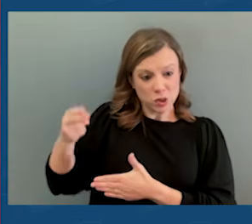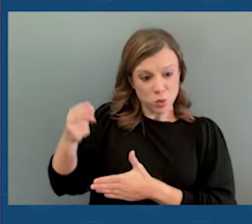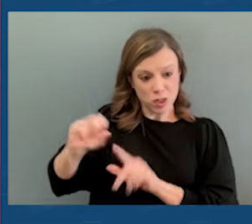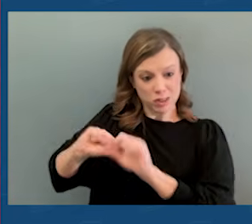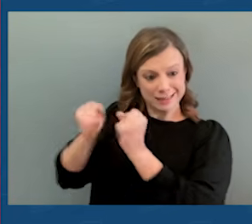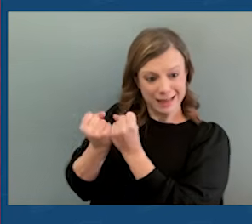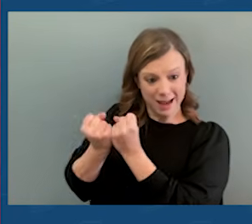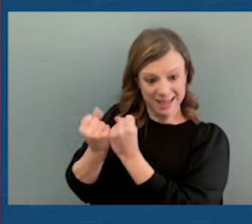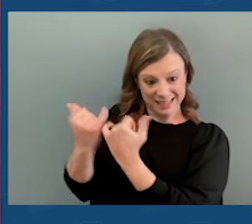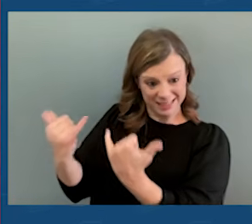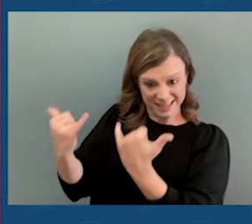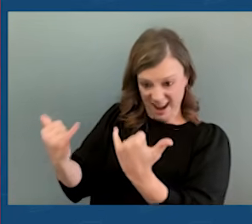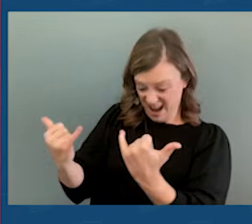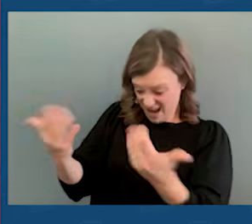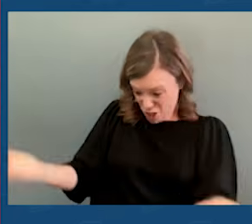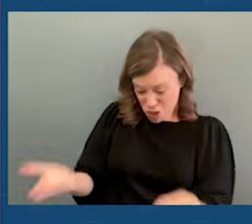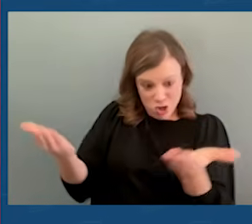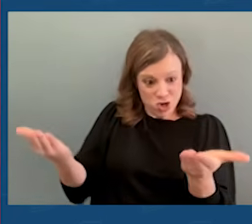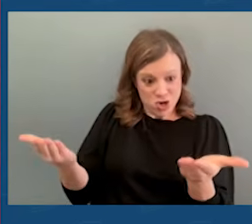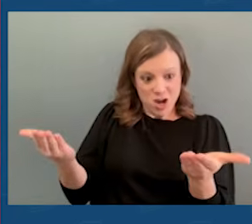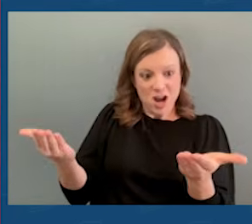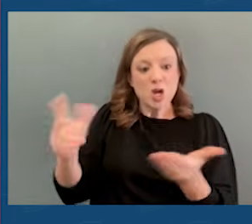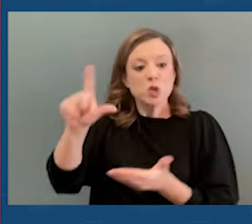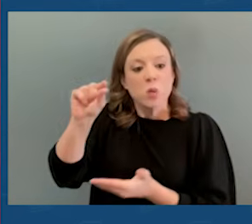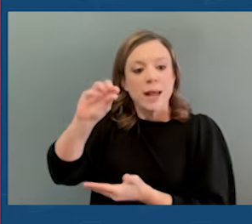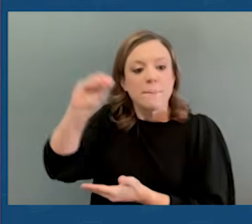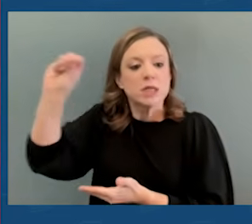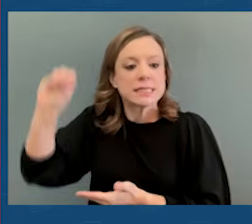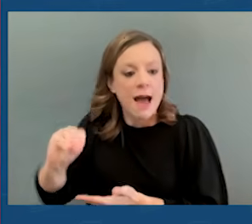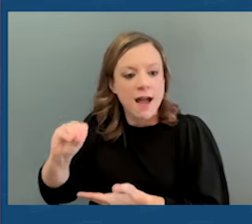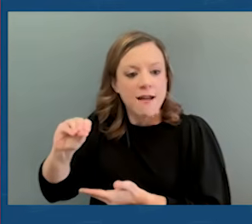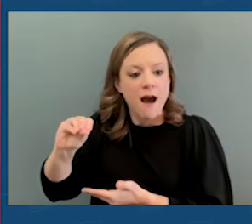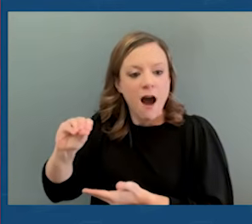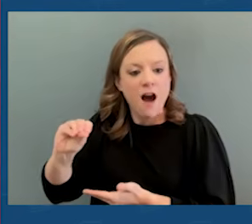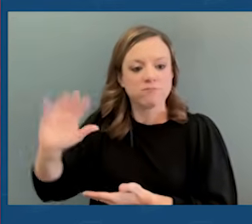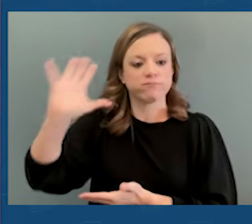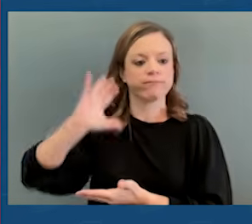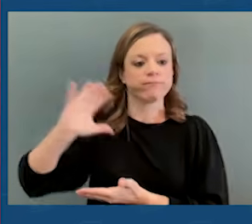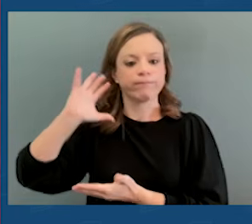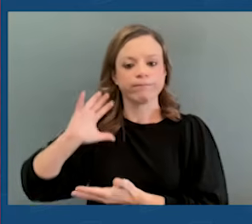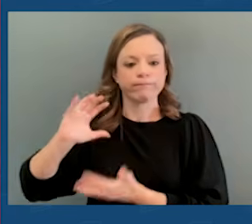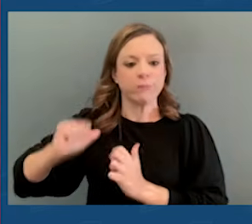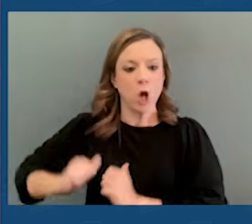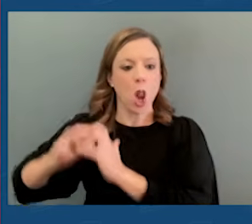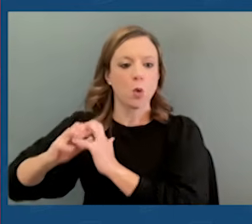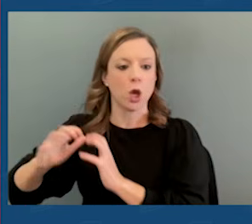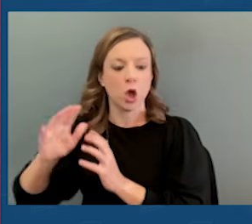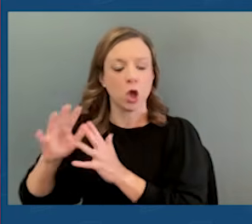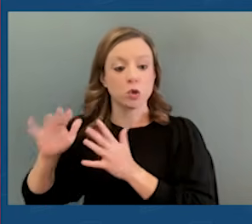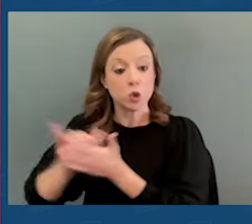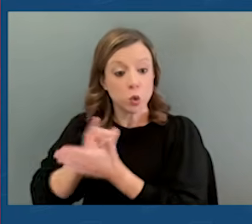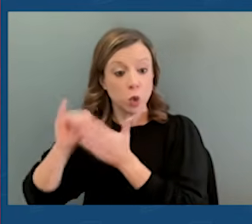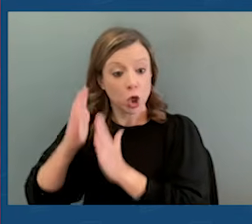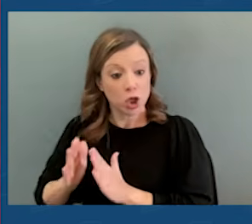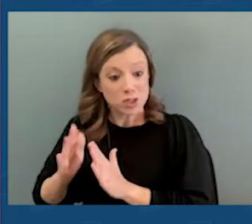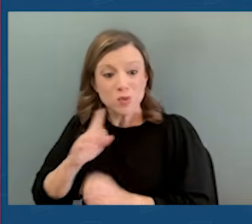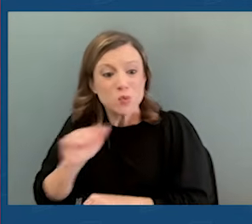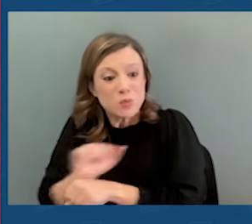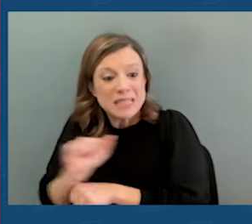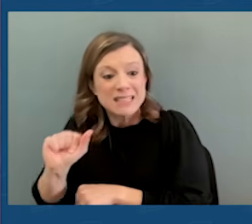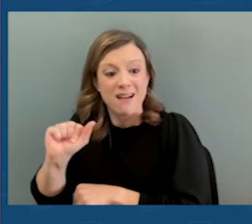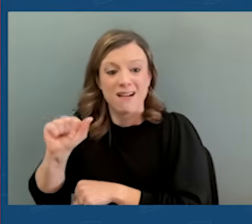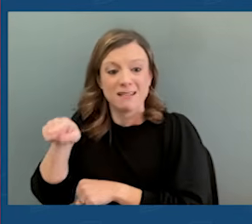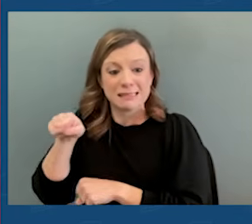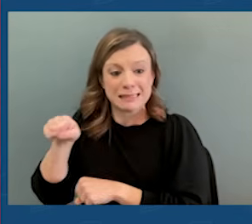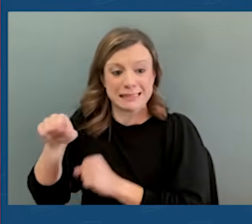As many as 20% of colonial New Yorkers, 20% of us, were enslaved Africans. A